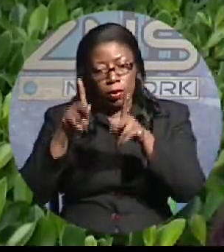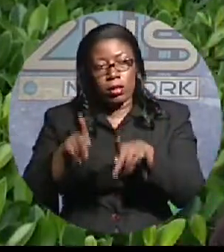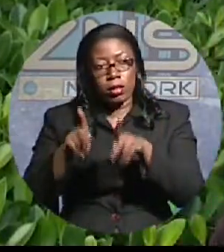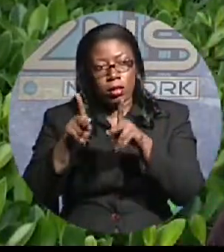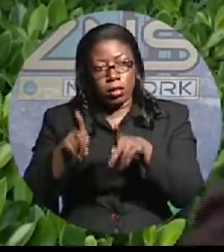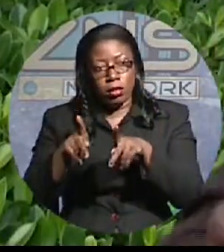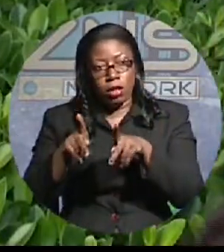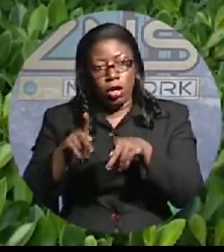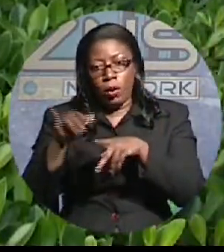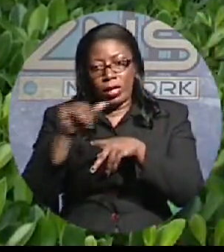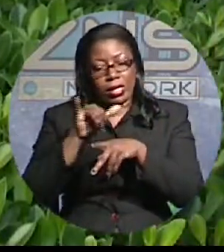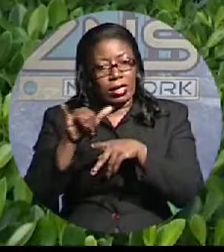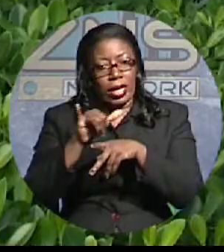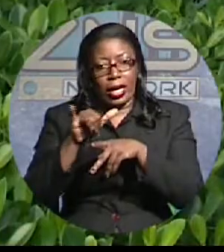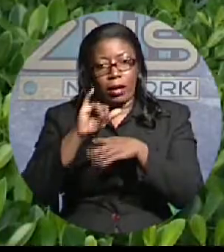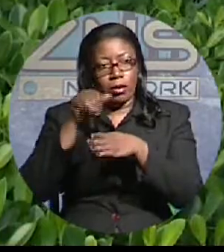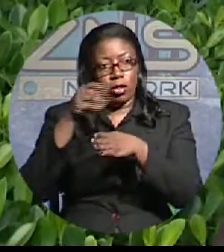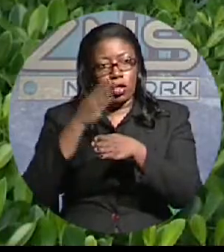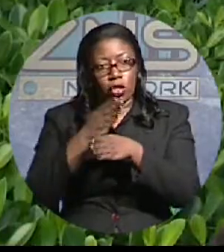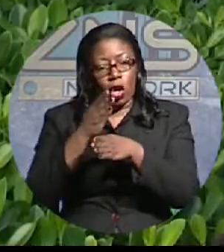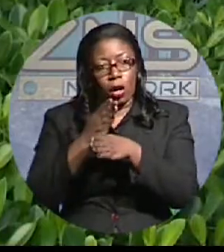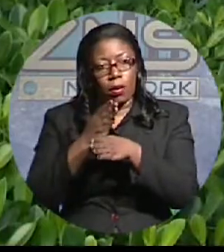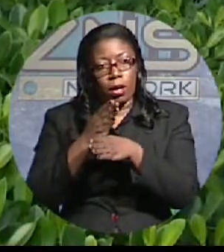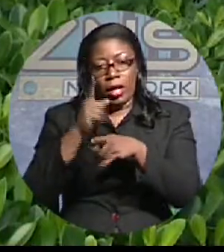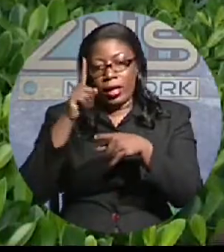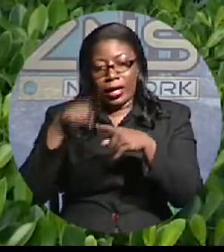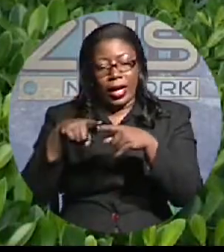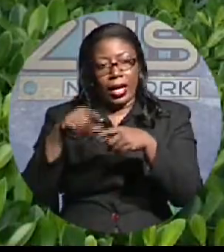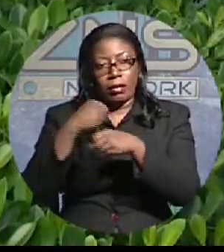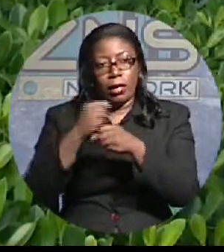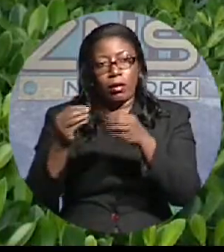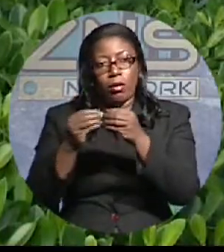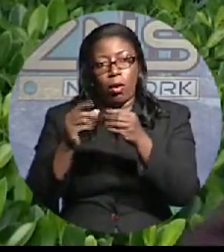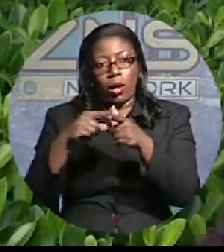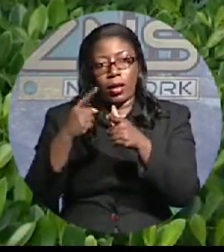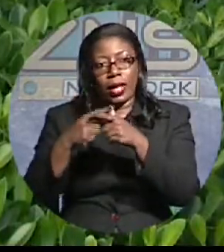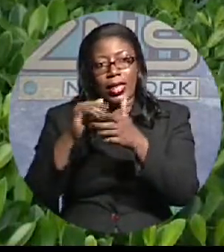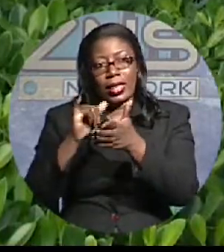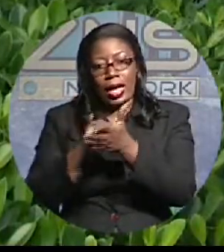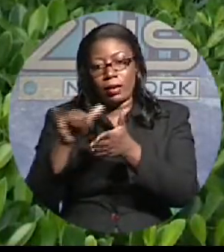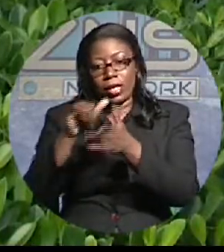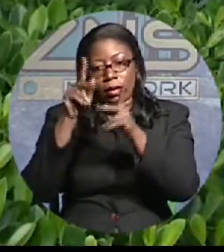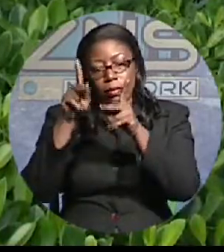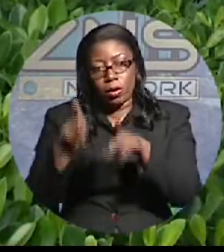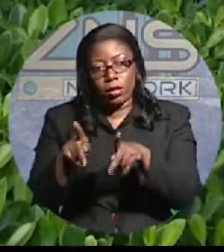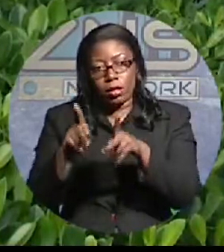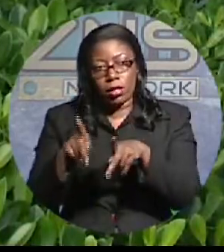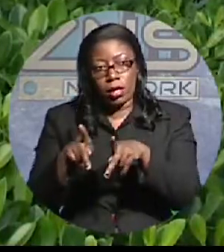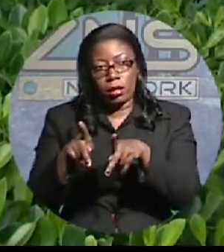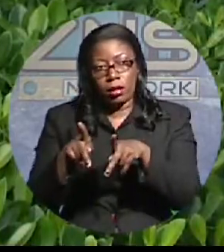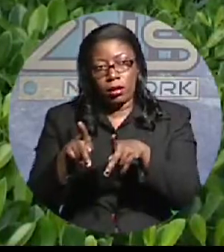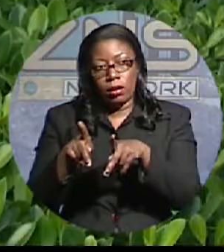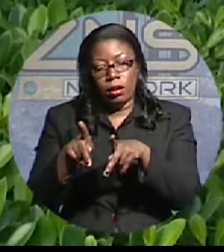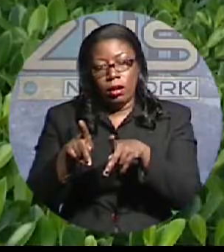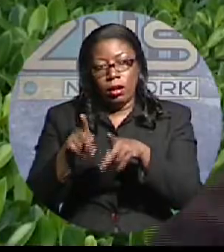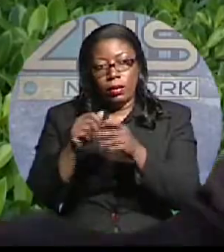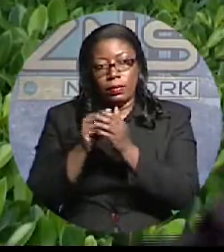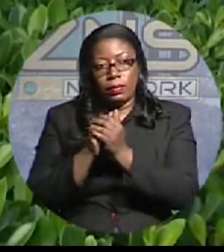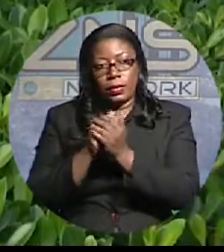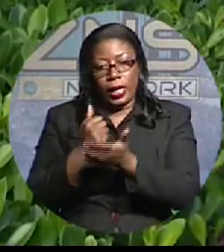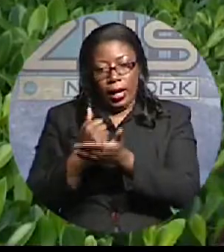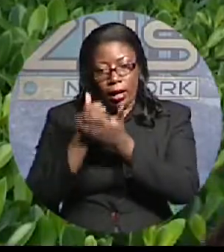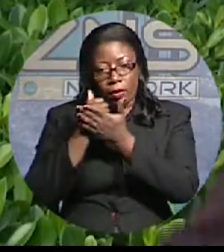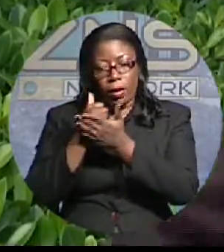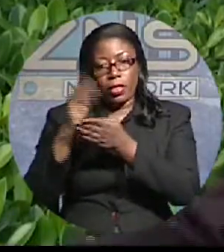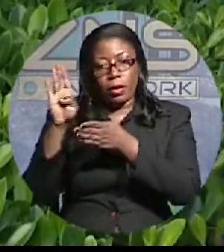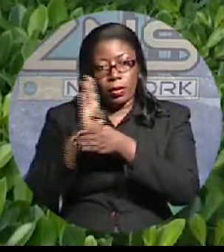particular task at $150 for the most part. They can't make more than that, even though these same persons may be causing a business establishment to be very